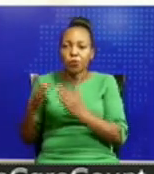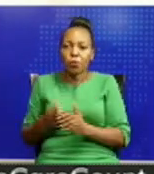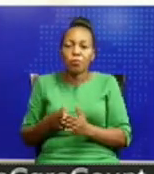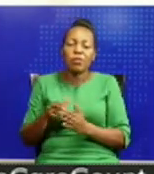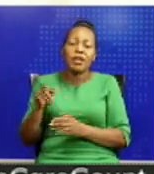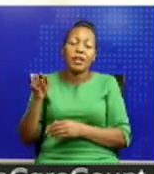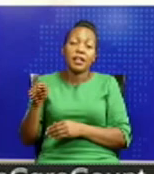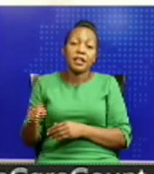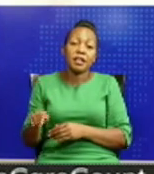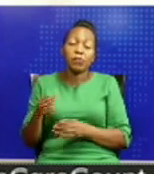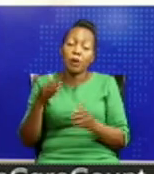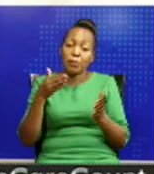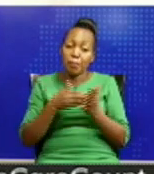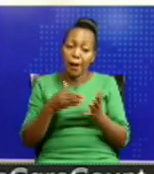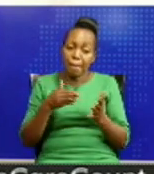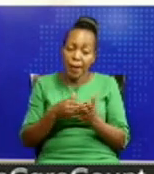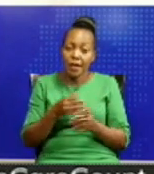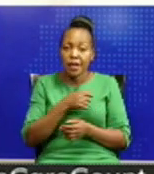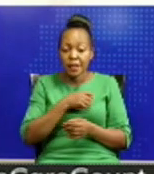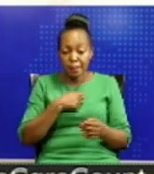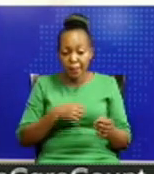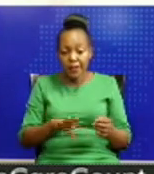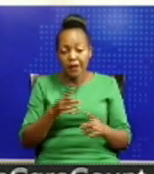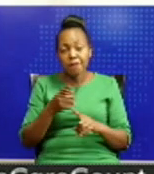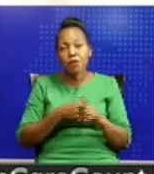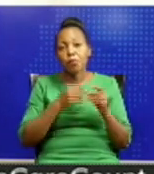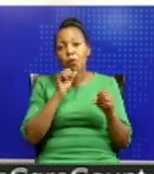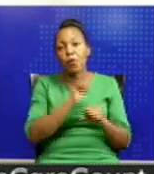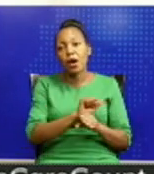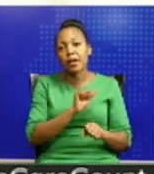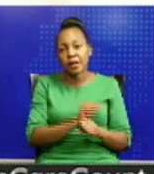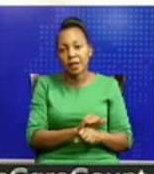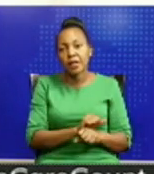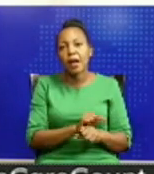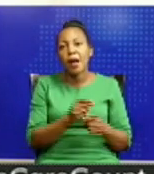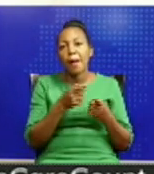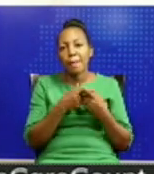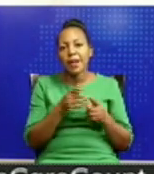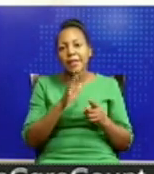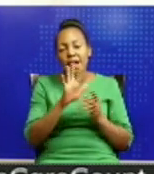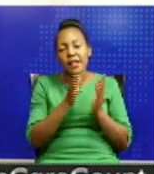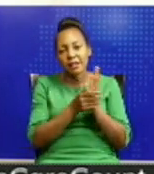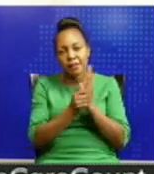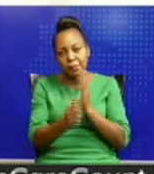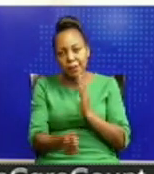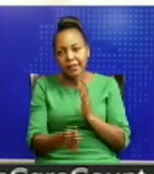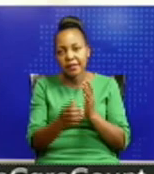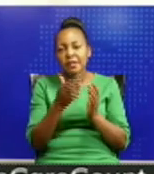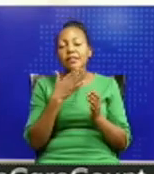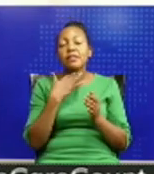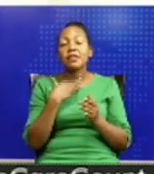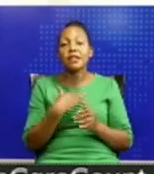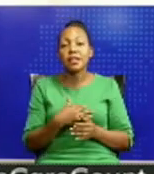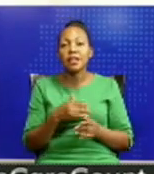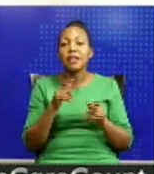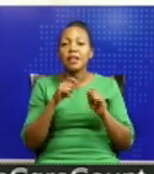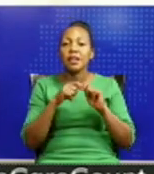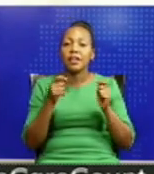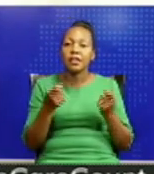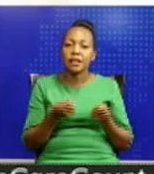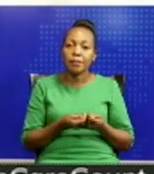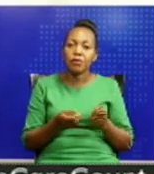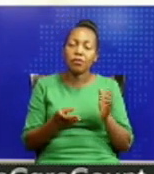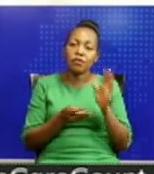that alone will stop her from working. Yet, actually, her knowledge, her expertise is very needed in terms